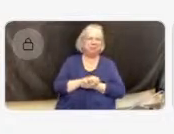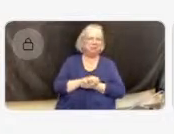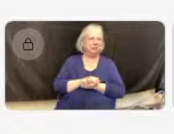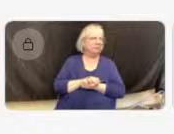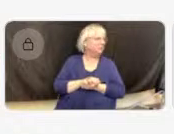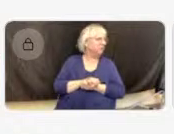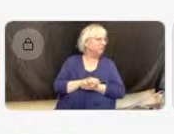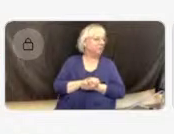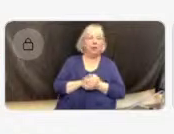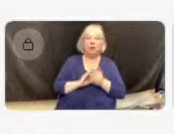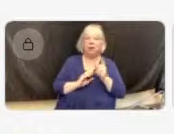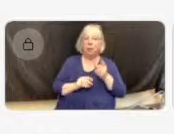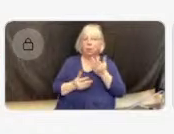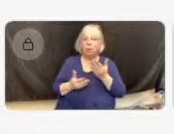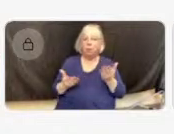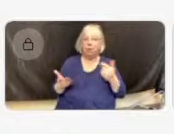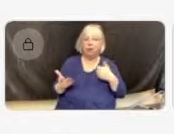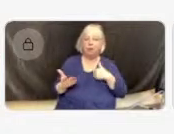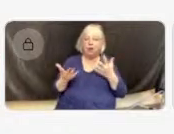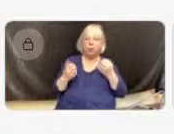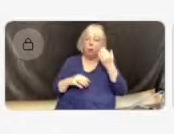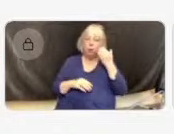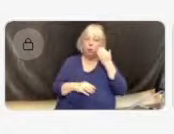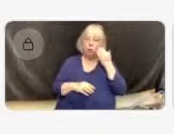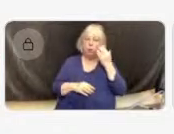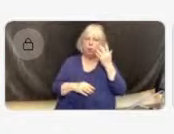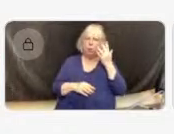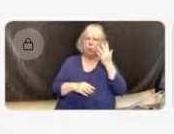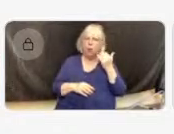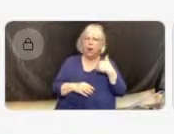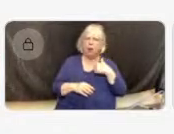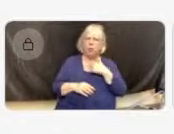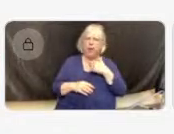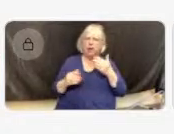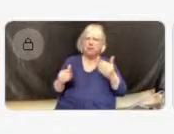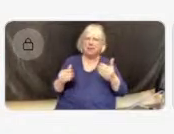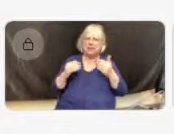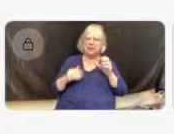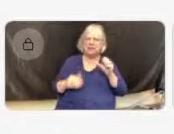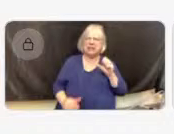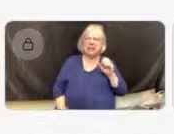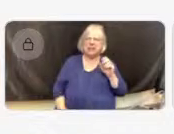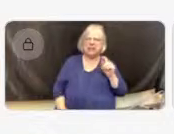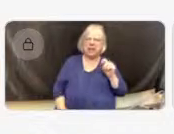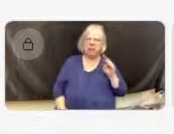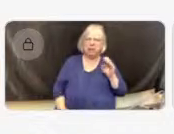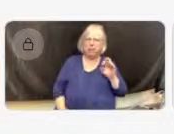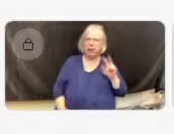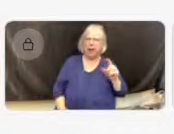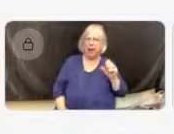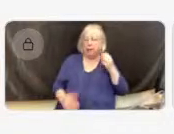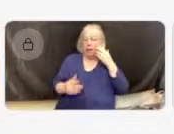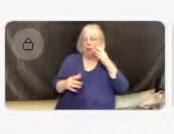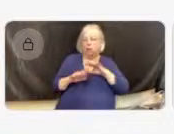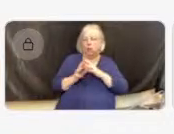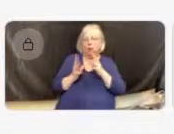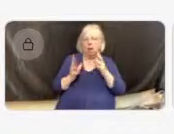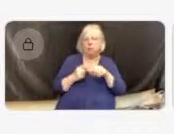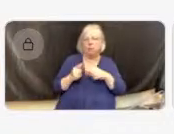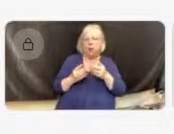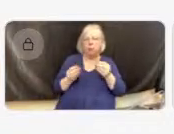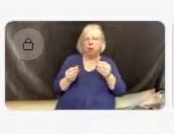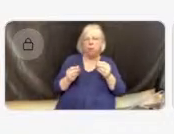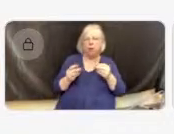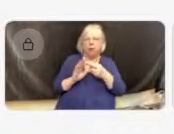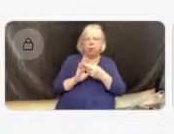One of the things that I wanted to know is, why do we have setbacks? I don't know that much about, property regulations and that kind of